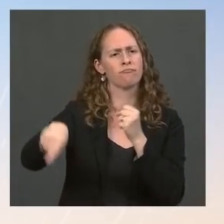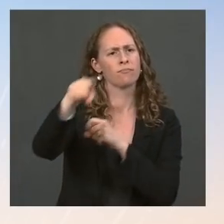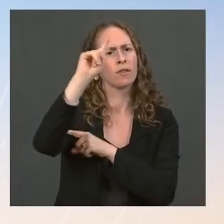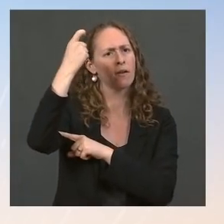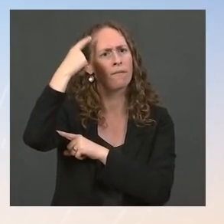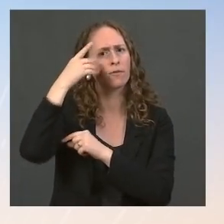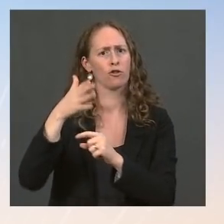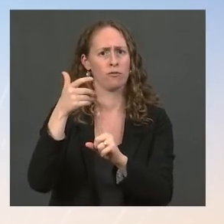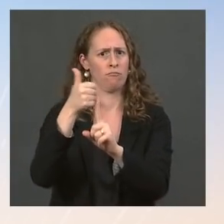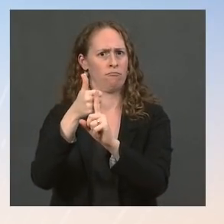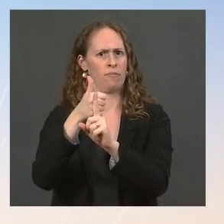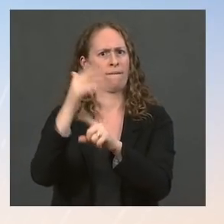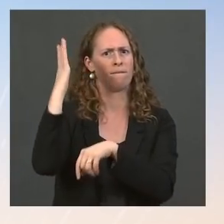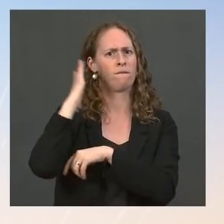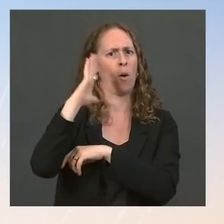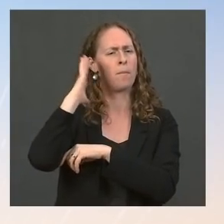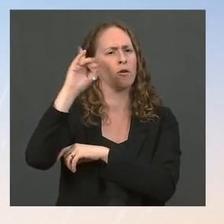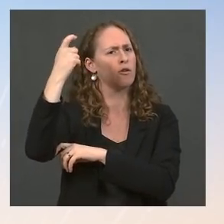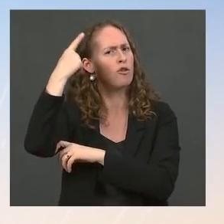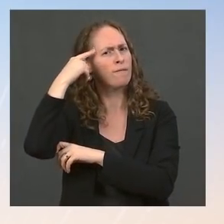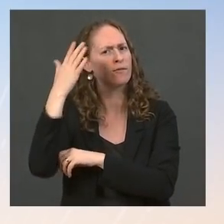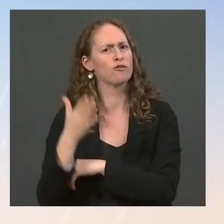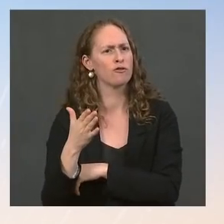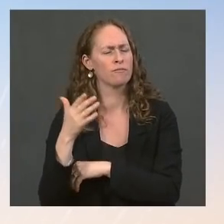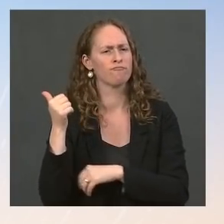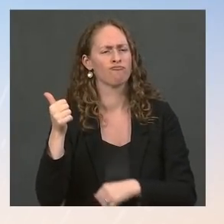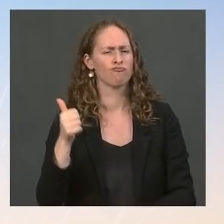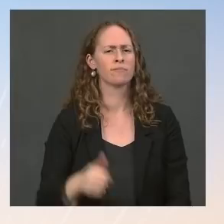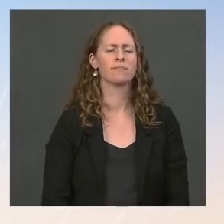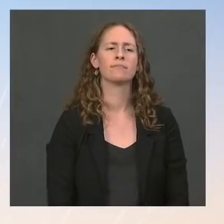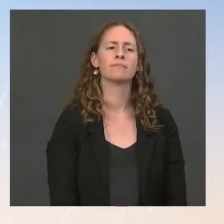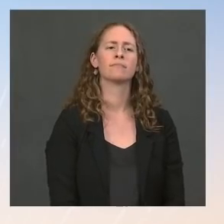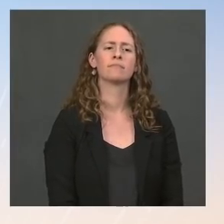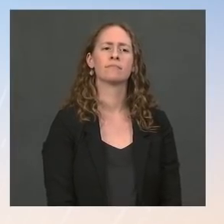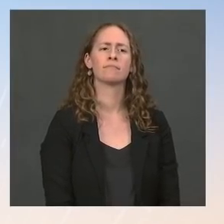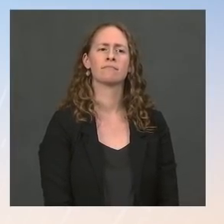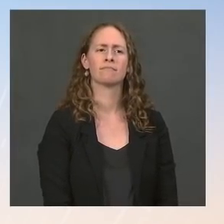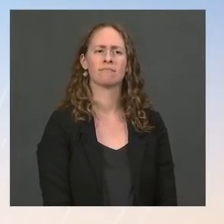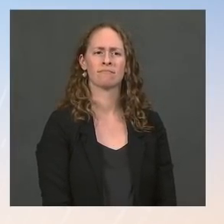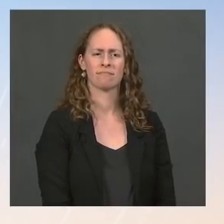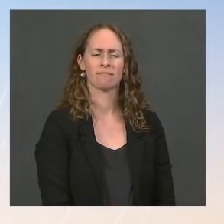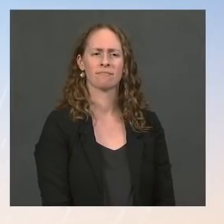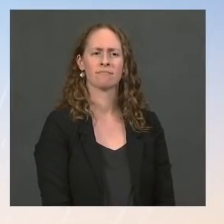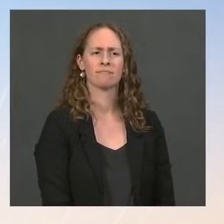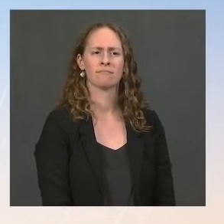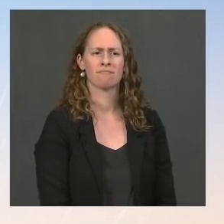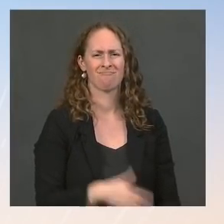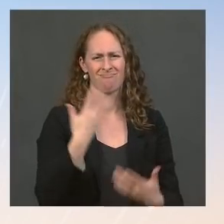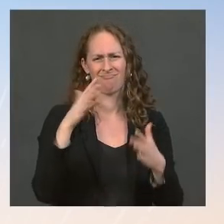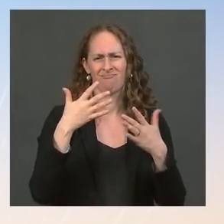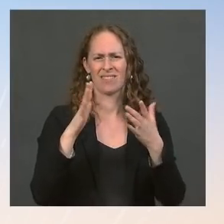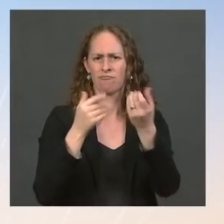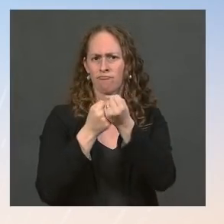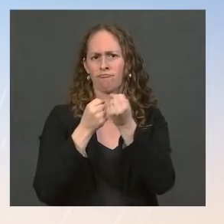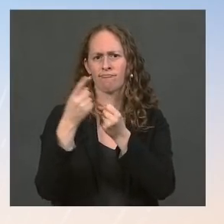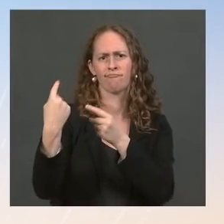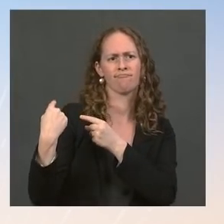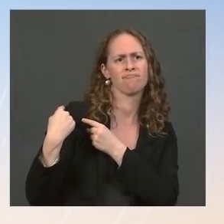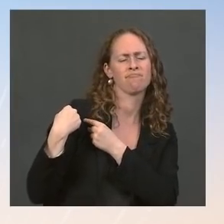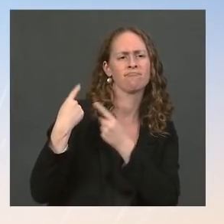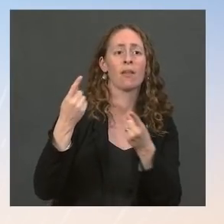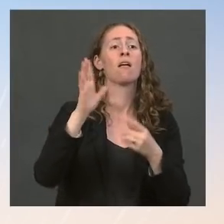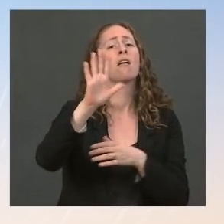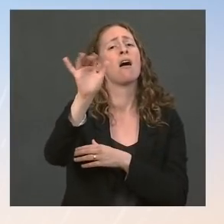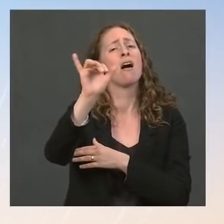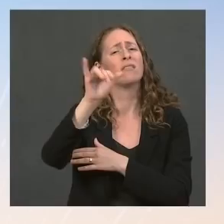say, as he stated publicly, and you saw him campaign for him several months ago. Obviously, I would note that he's also been